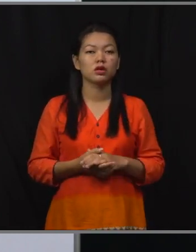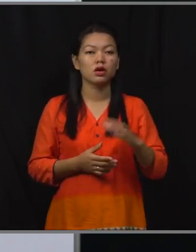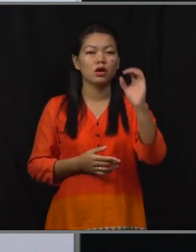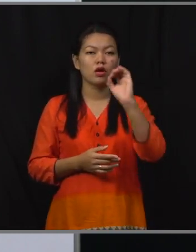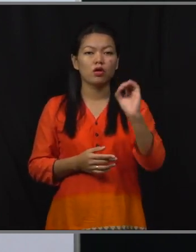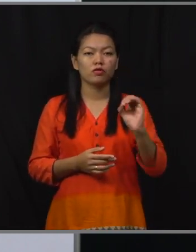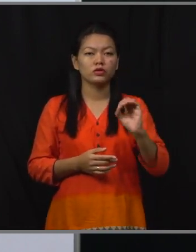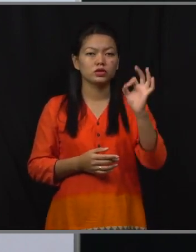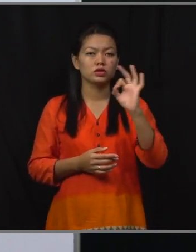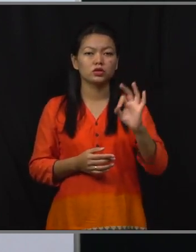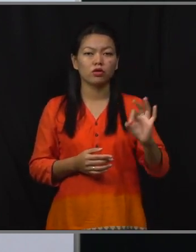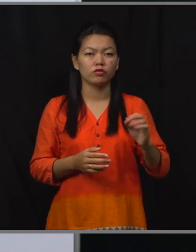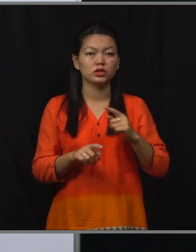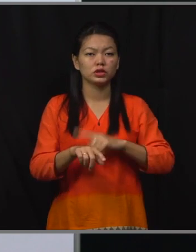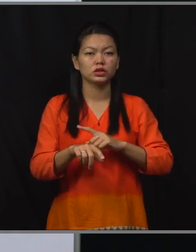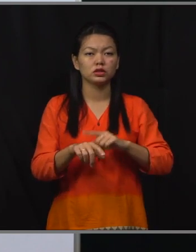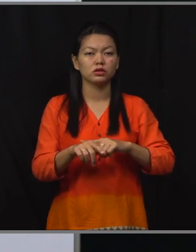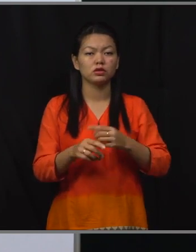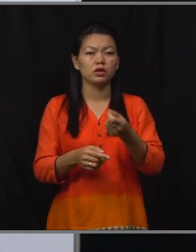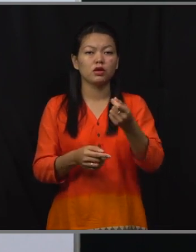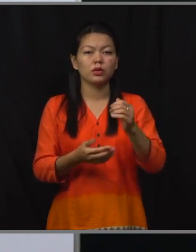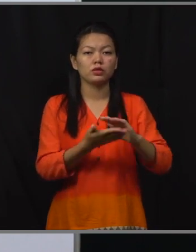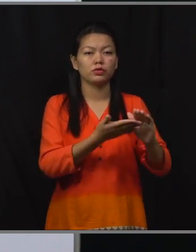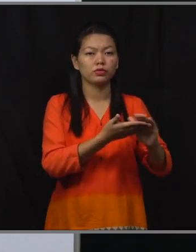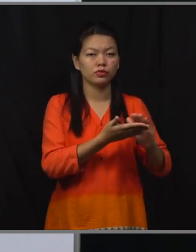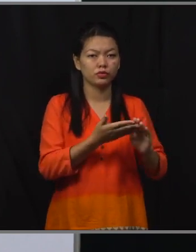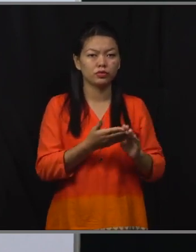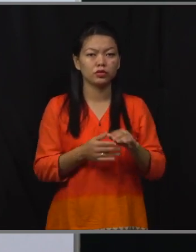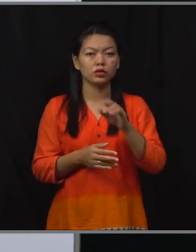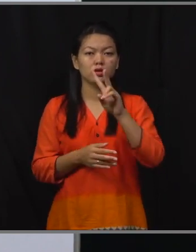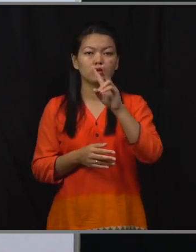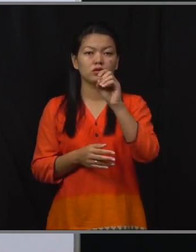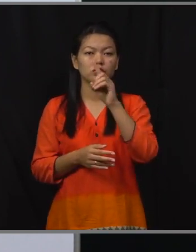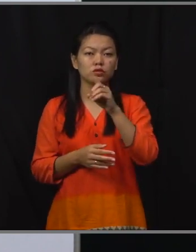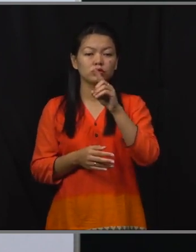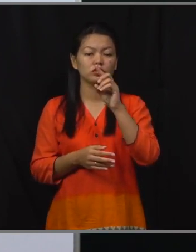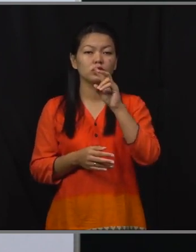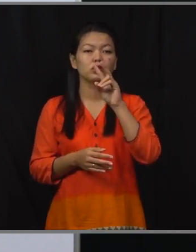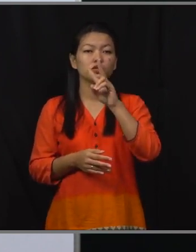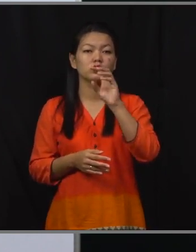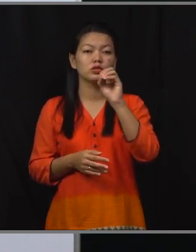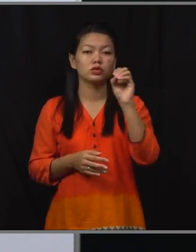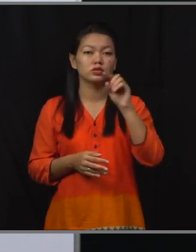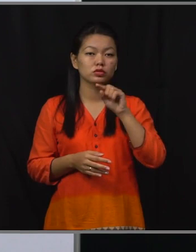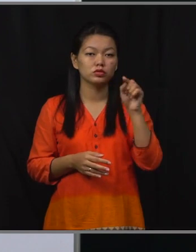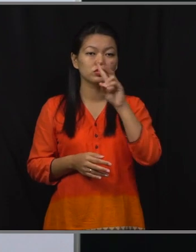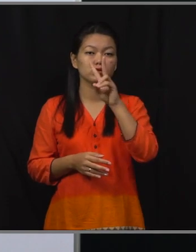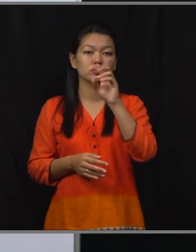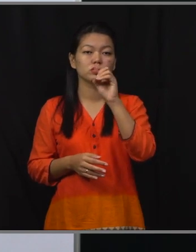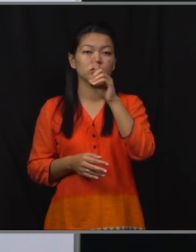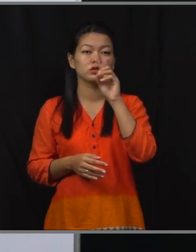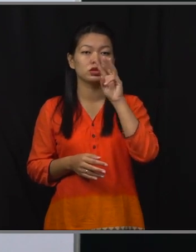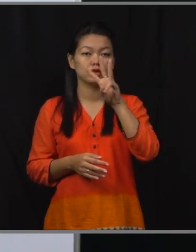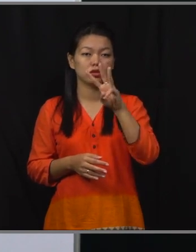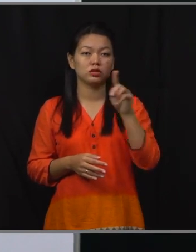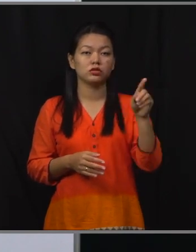office expenses, which is 2,000 for 2013, has to be excluded because this will